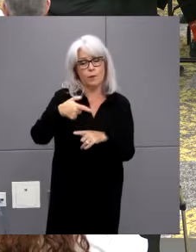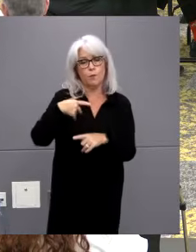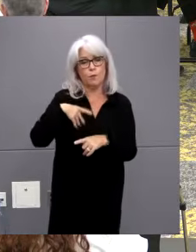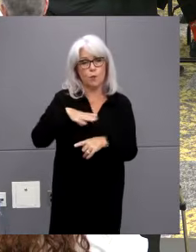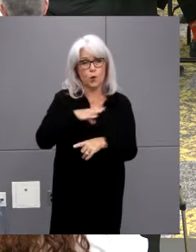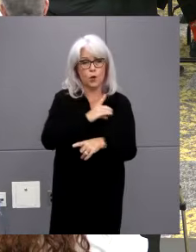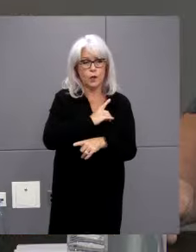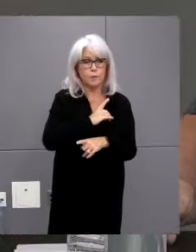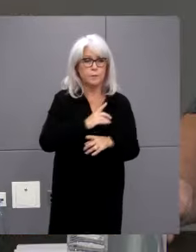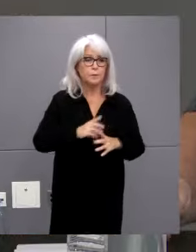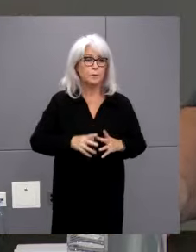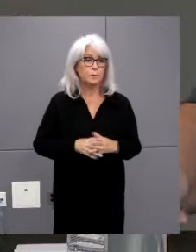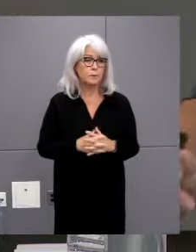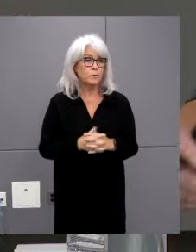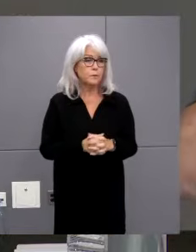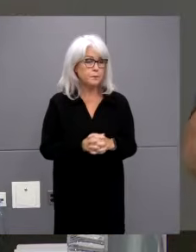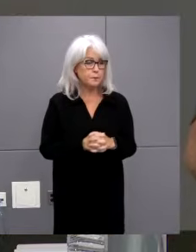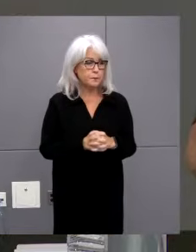Okay.